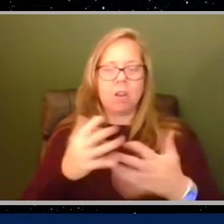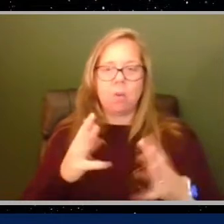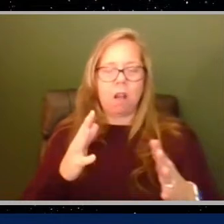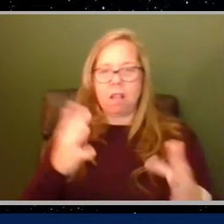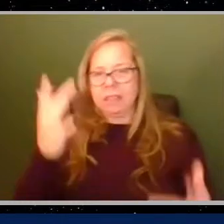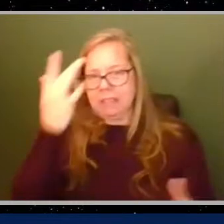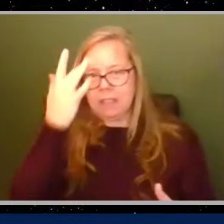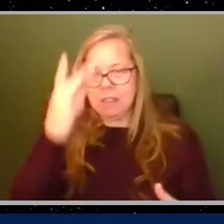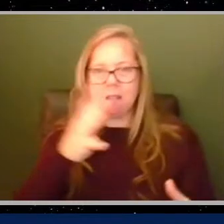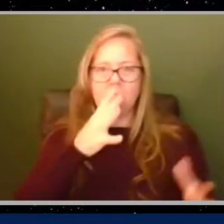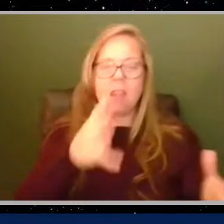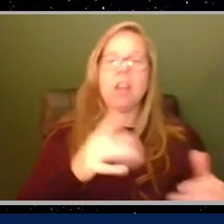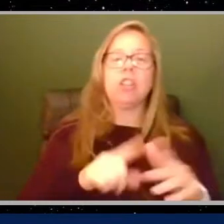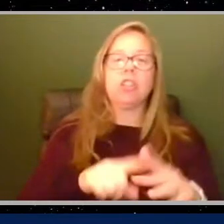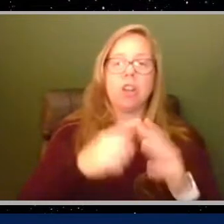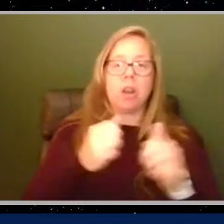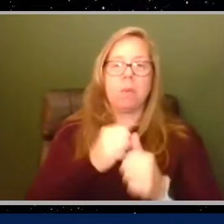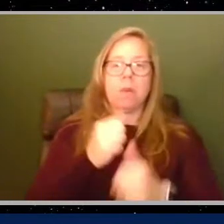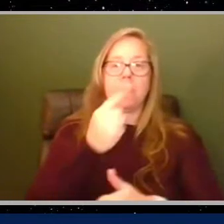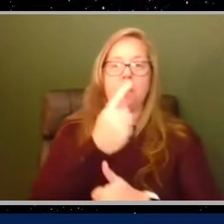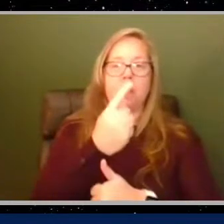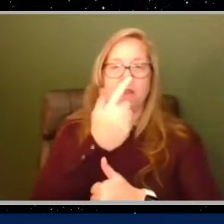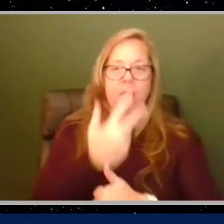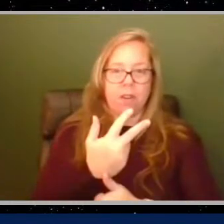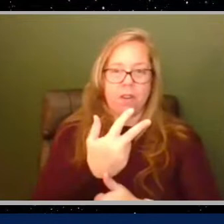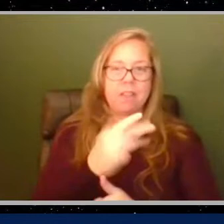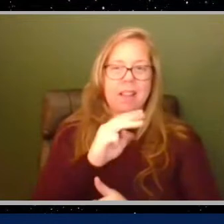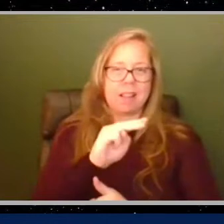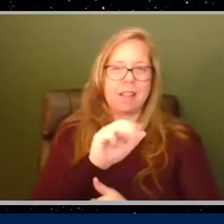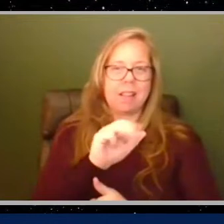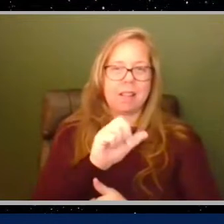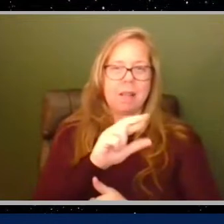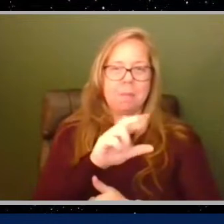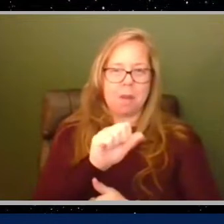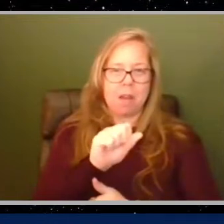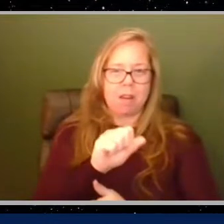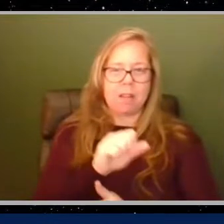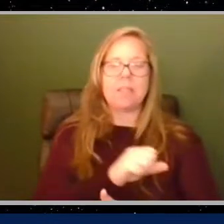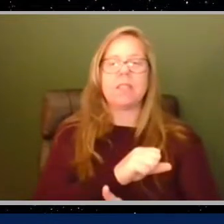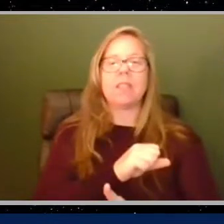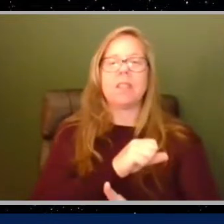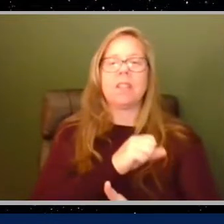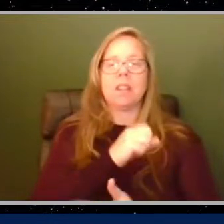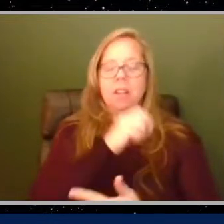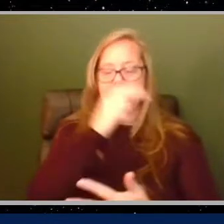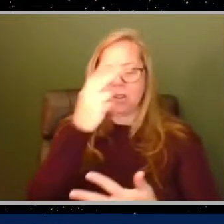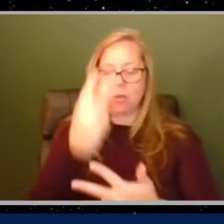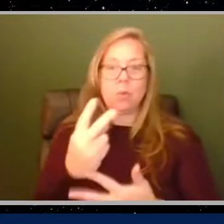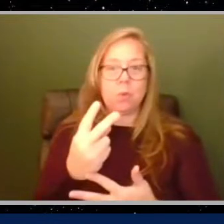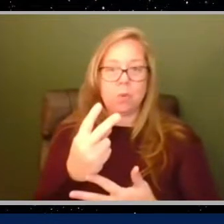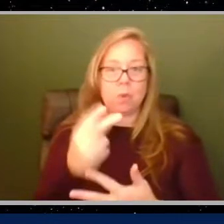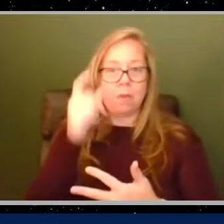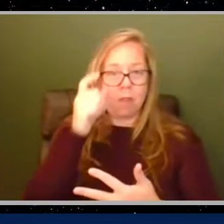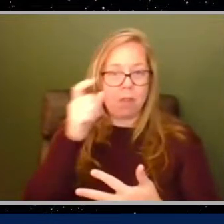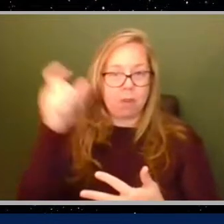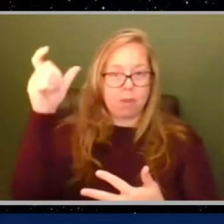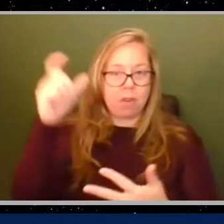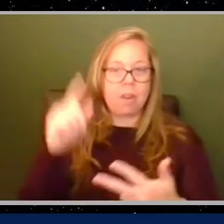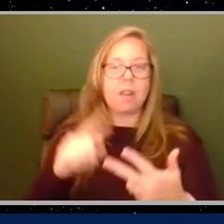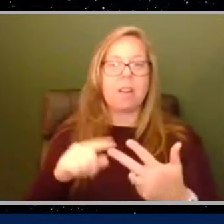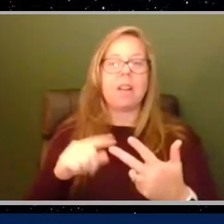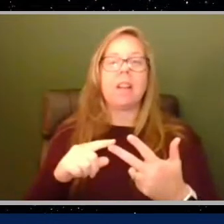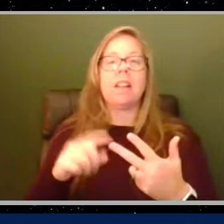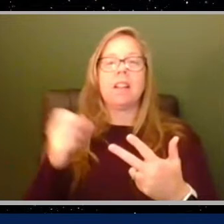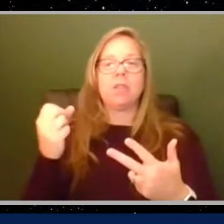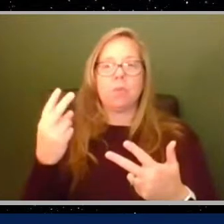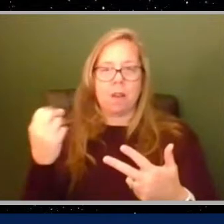off with the 1/3, which is Mars. Got it. We have Okay. 1, and then 2 of the lunar, and then 12 of the microgravity. Again, each of them in increments of